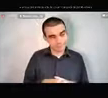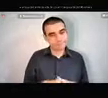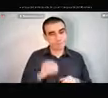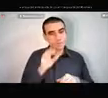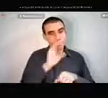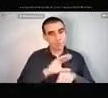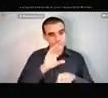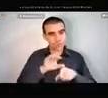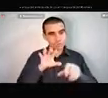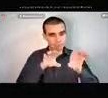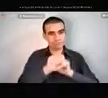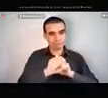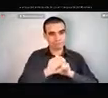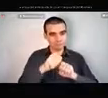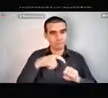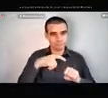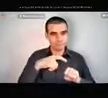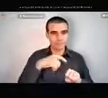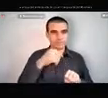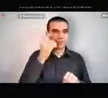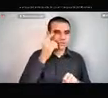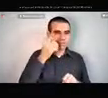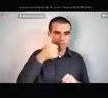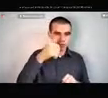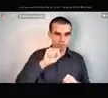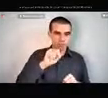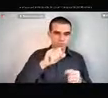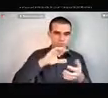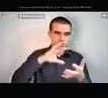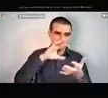issue. We're starting this specialization.